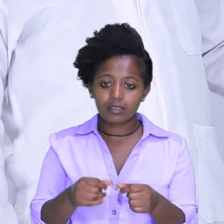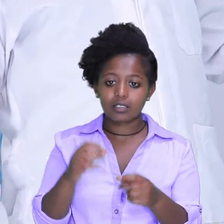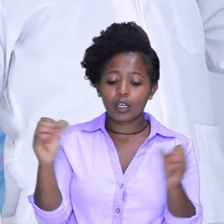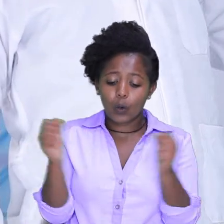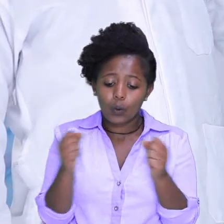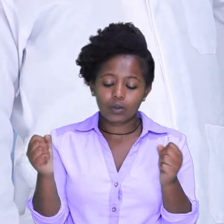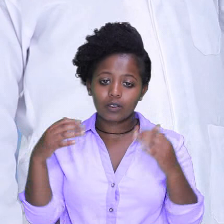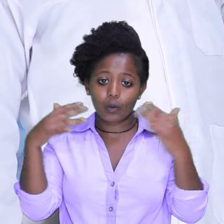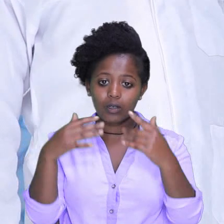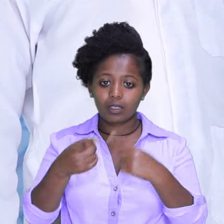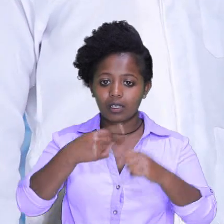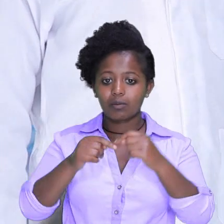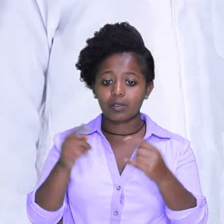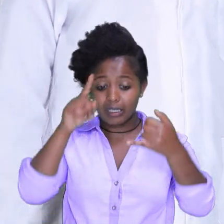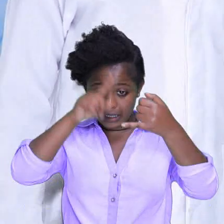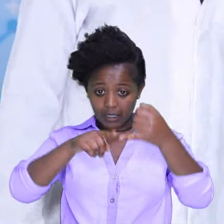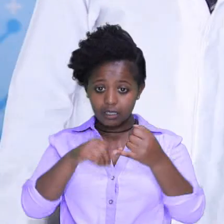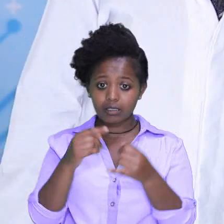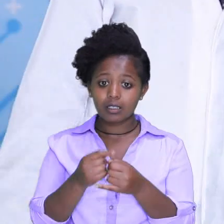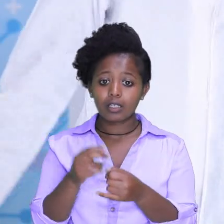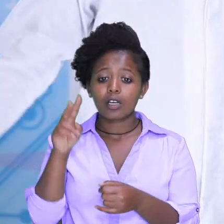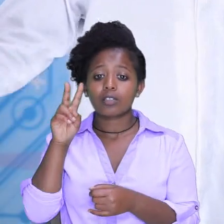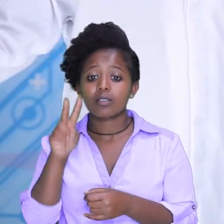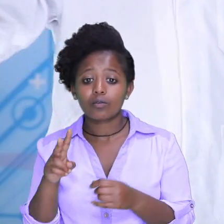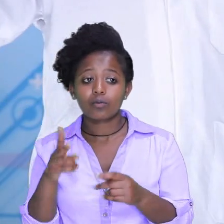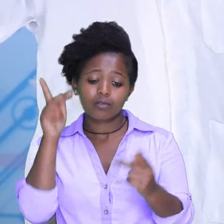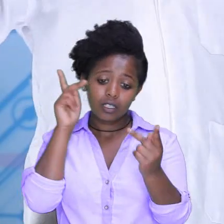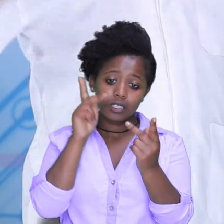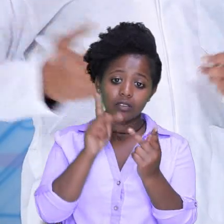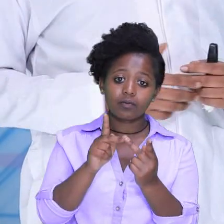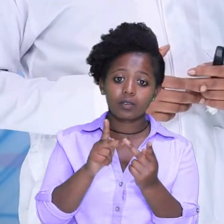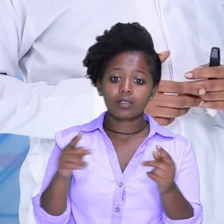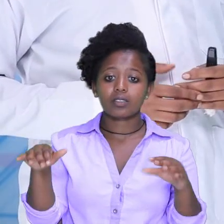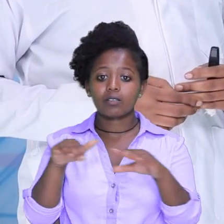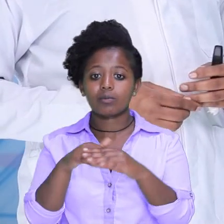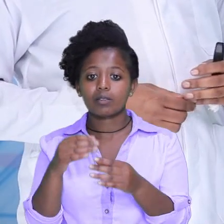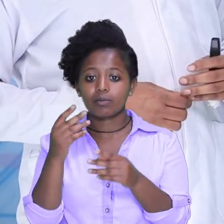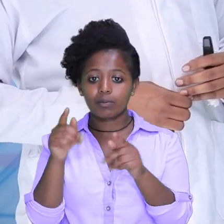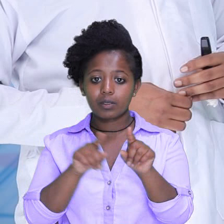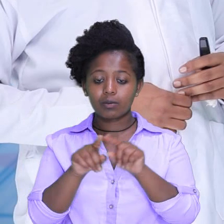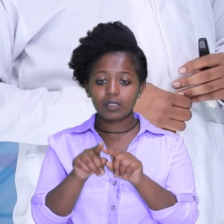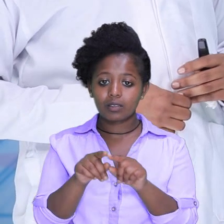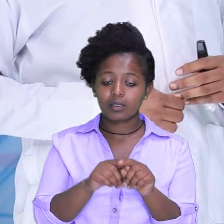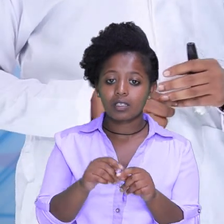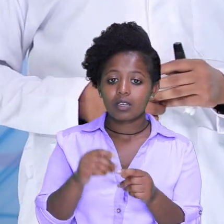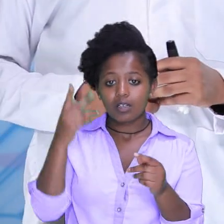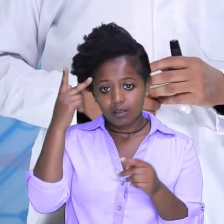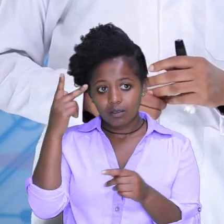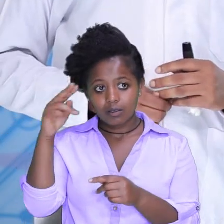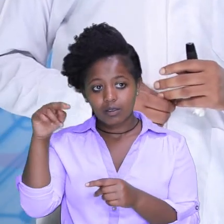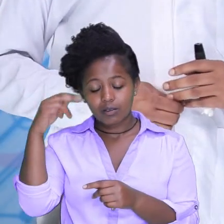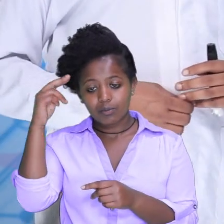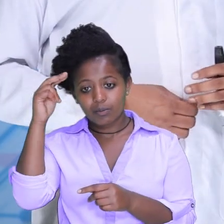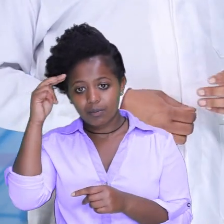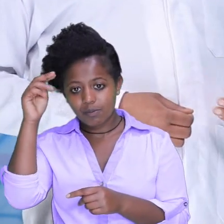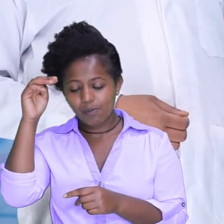itself finally came to an end as a result of the two successful summits between President Ronald